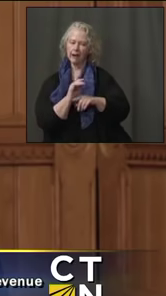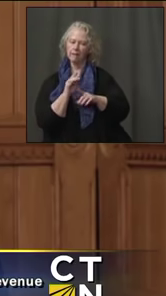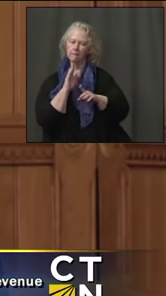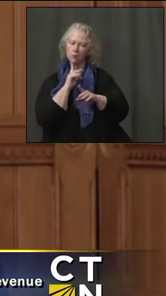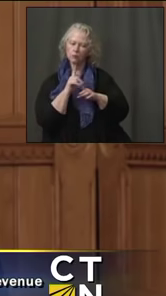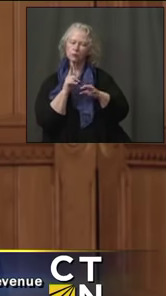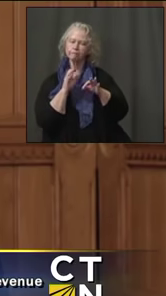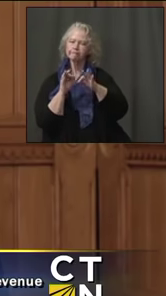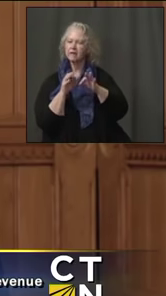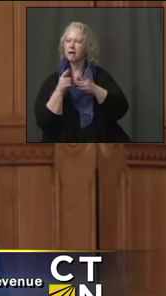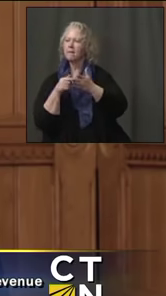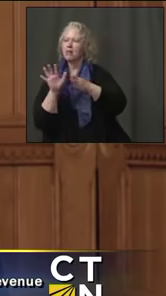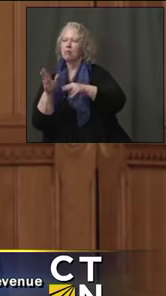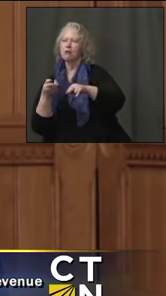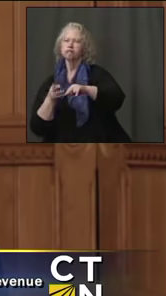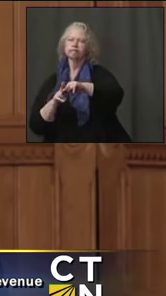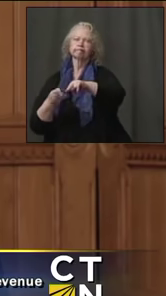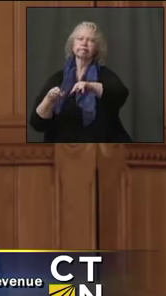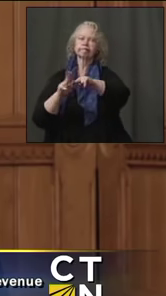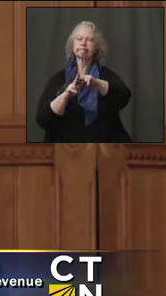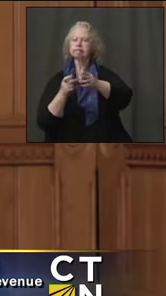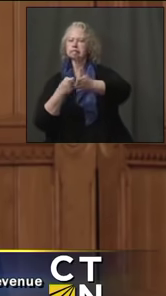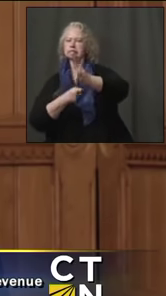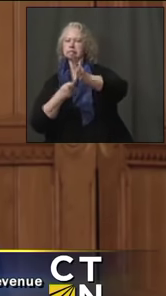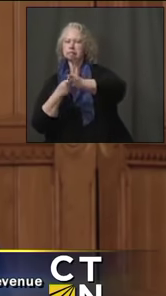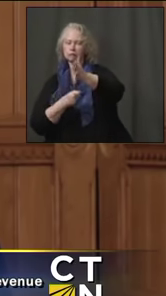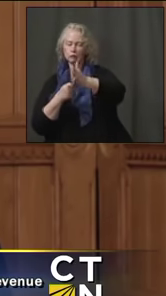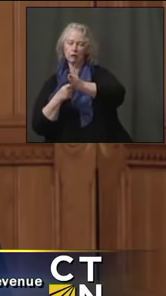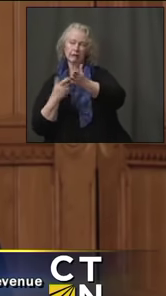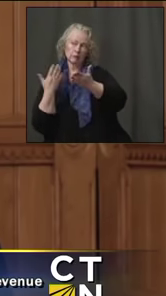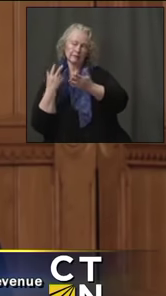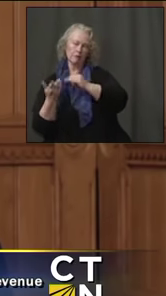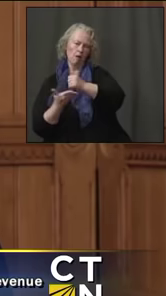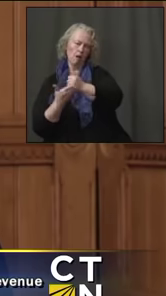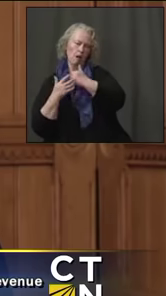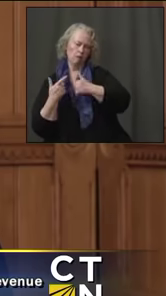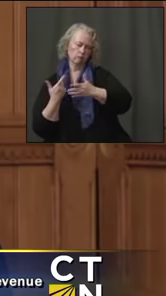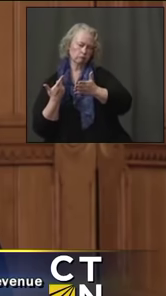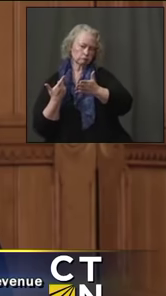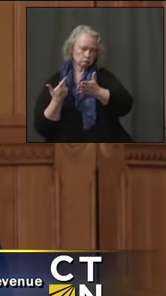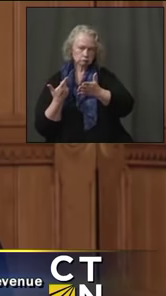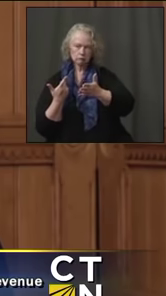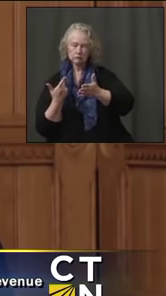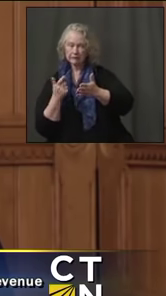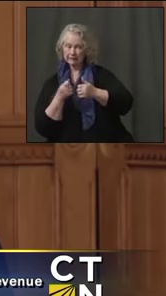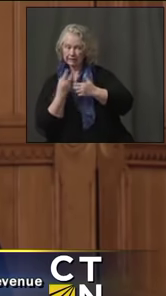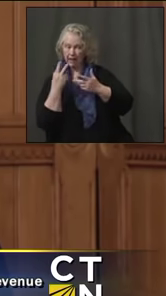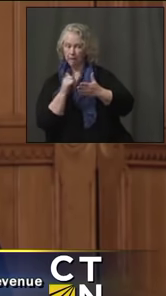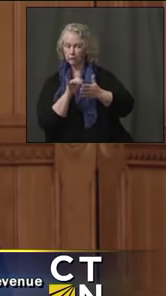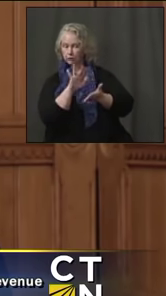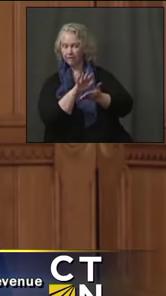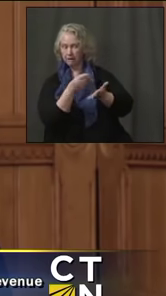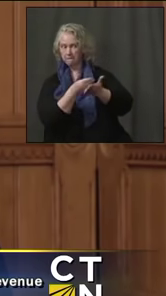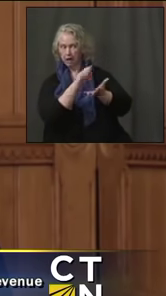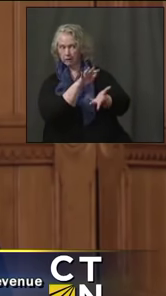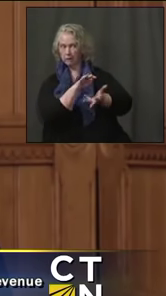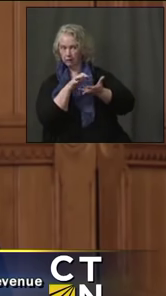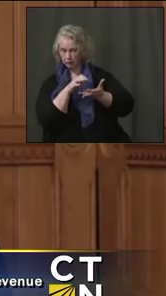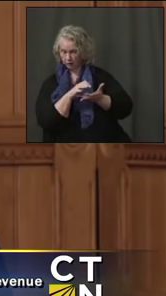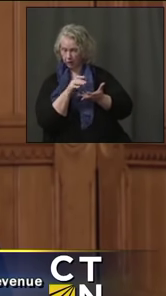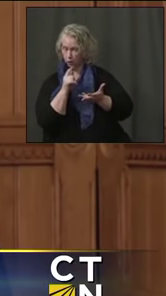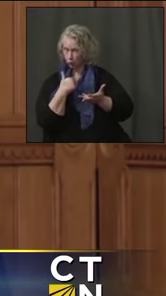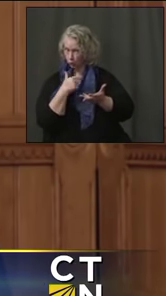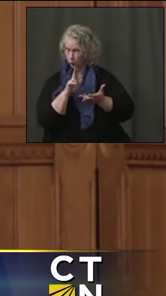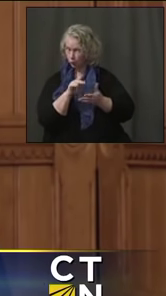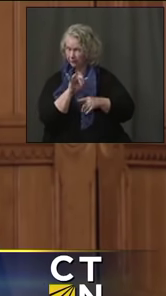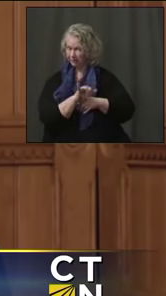for increased costs that would be eligible to, and that'll help us determine how much of that Coronavirus Relief Fund we need to dedicate to support